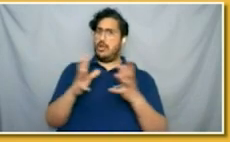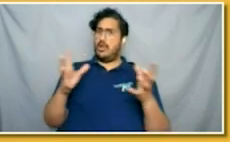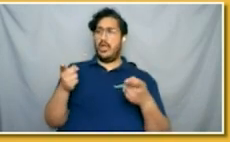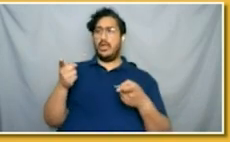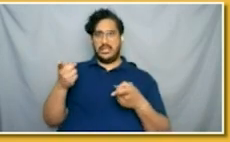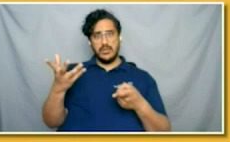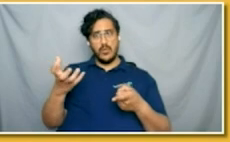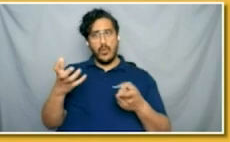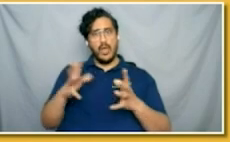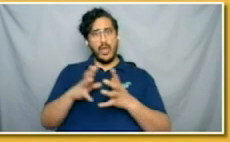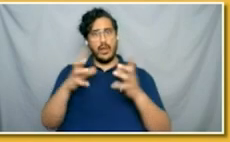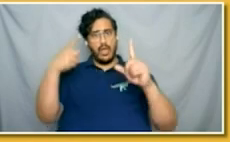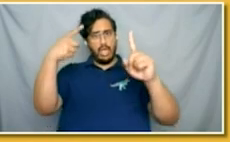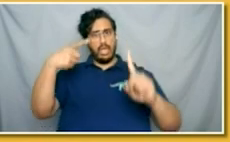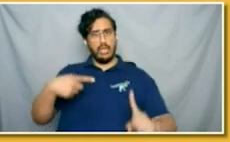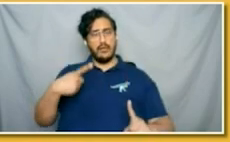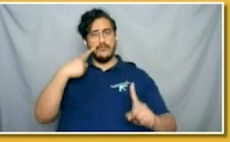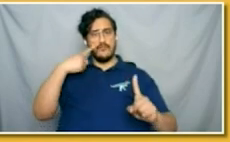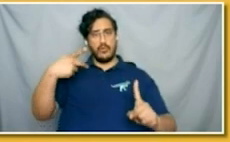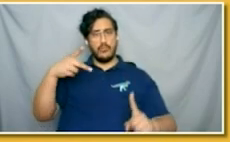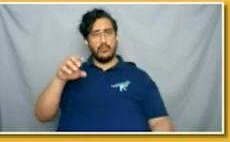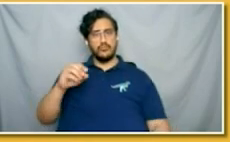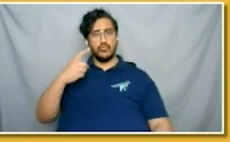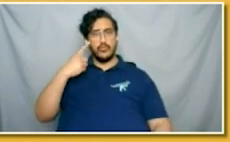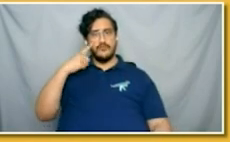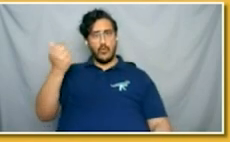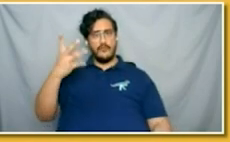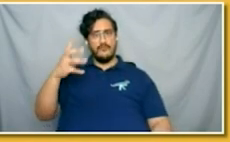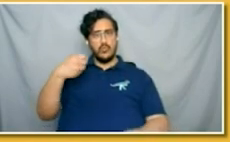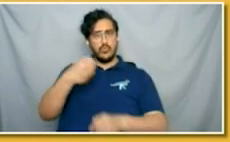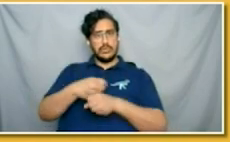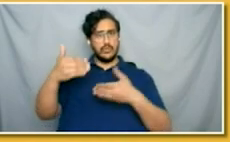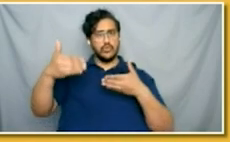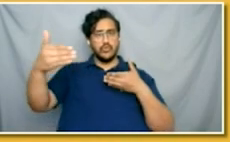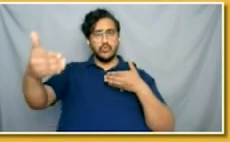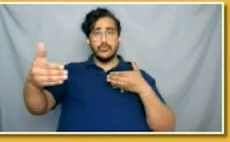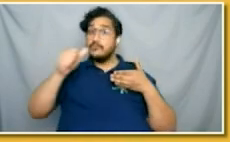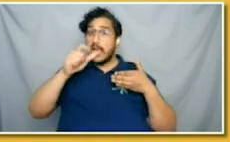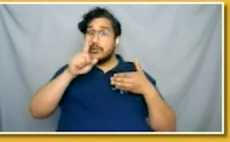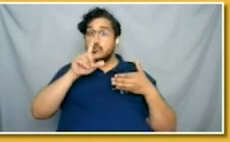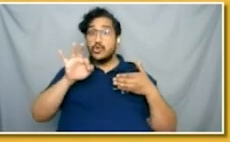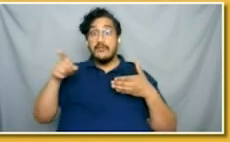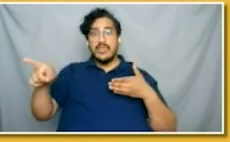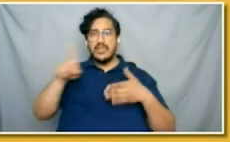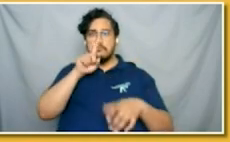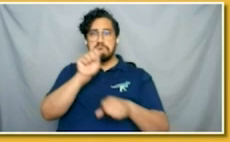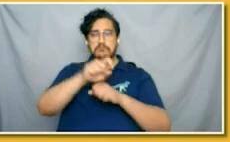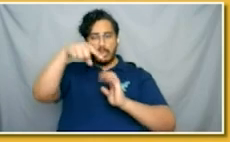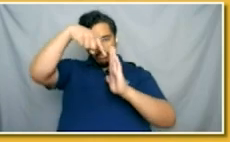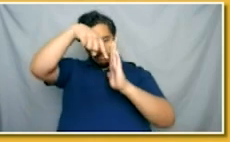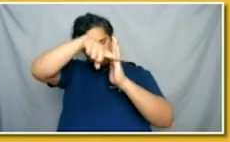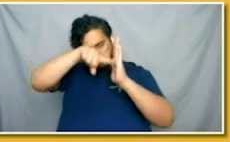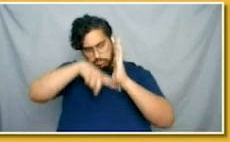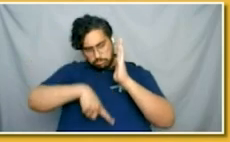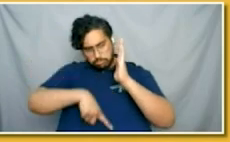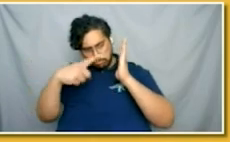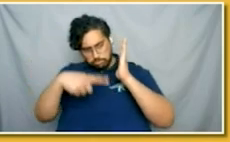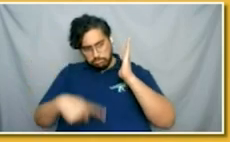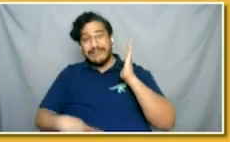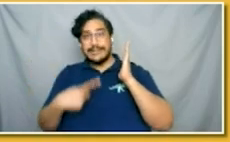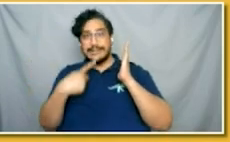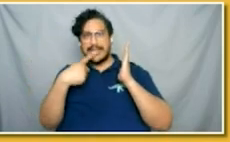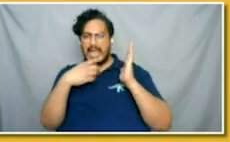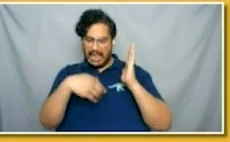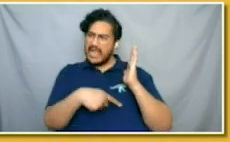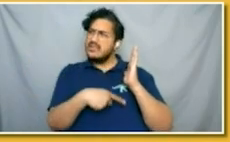years. I don't know if he's had a chance to look at it and say, hey, what about this? Let them make copies, let them sell fishing, you